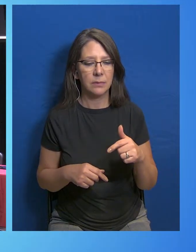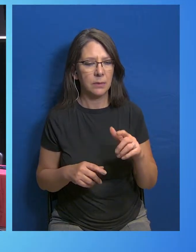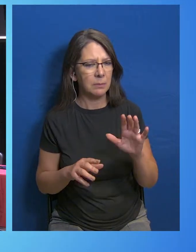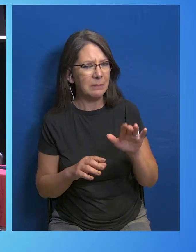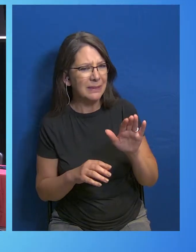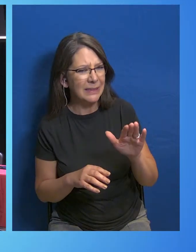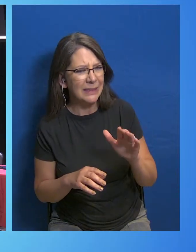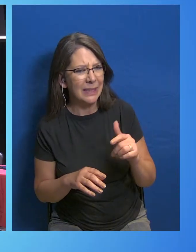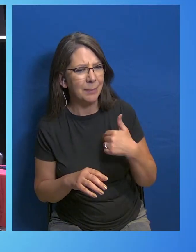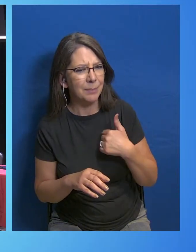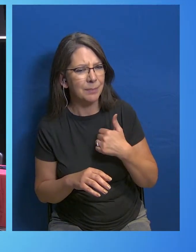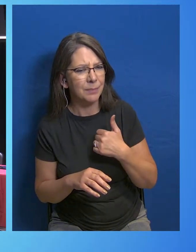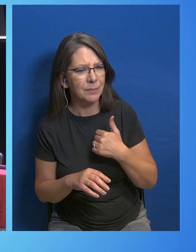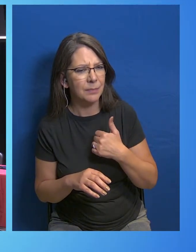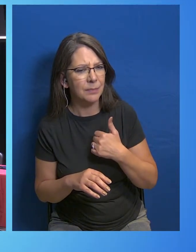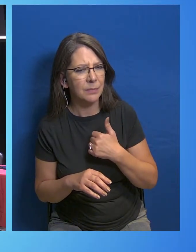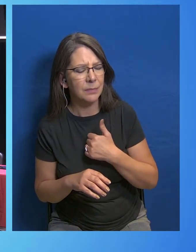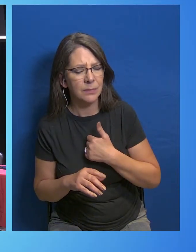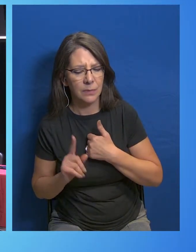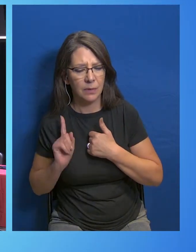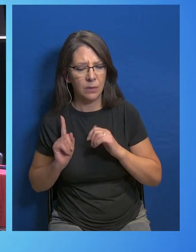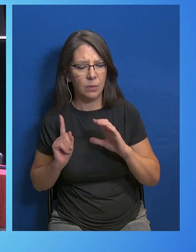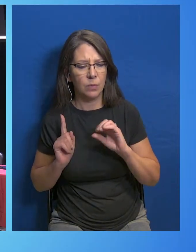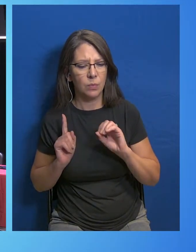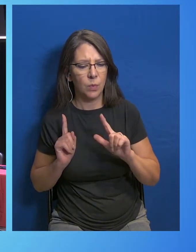I'm sorry.